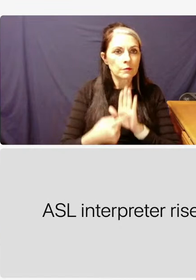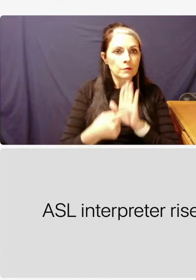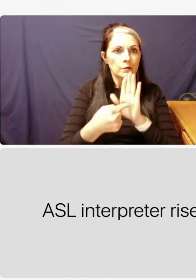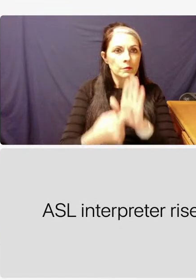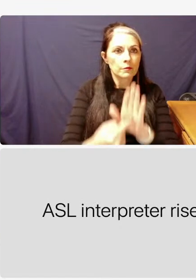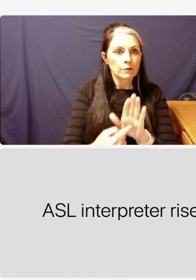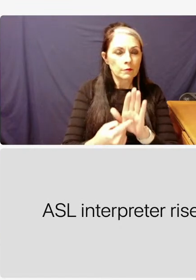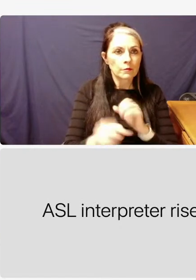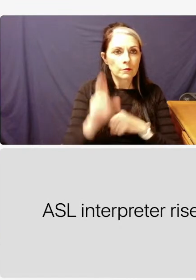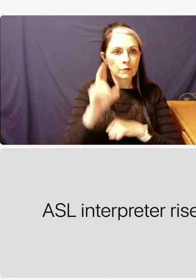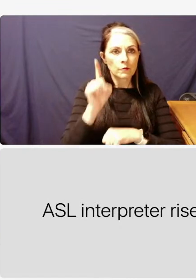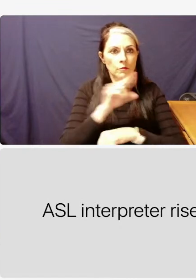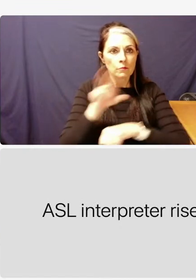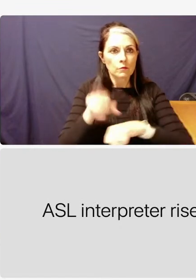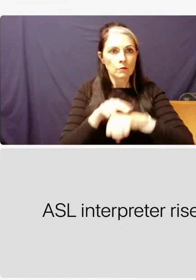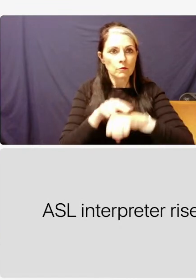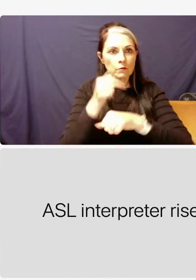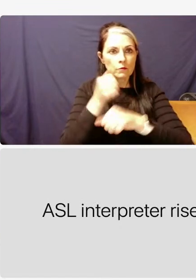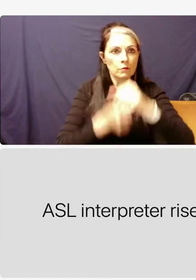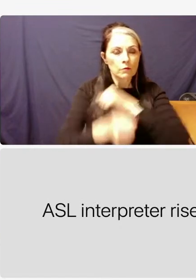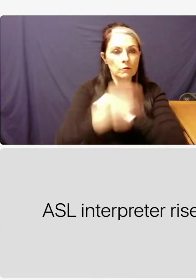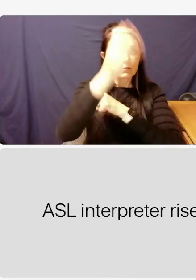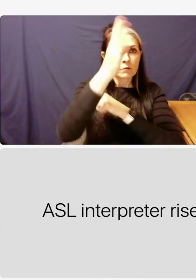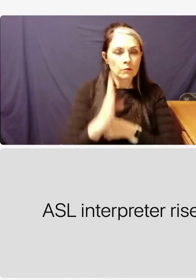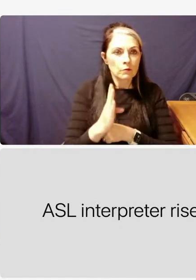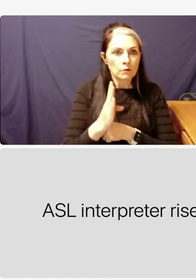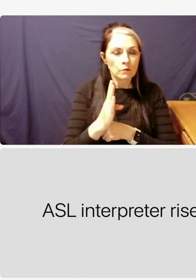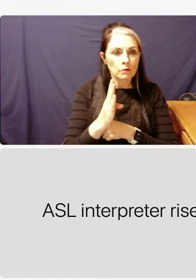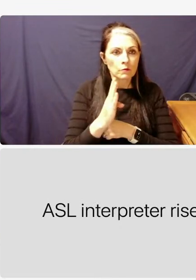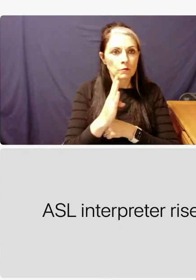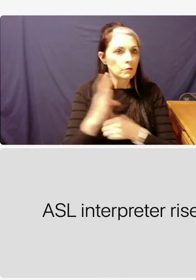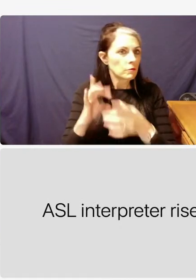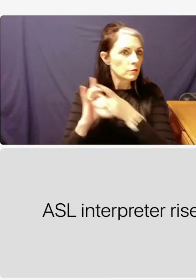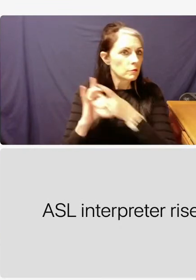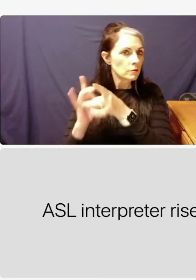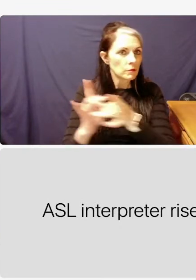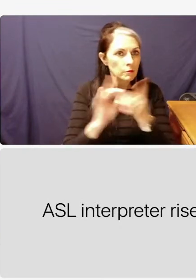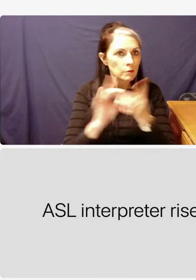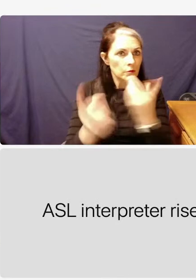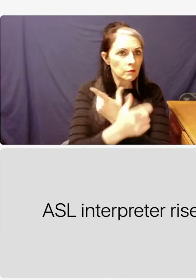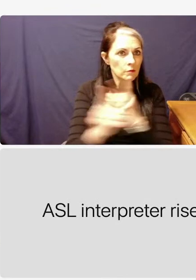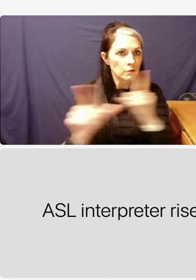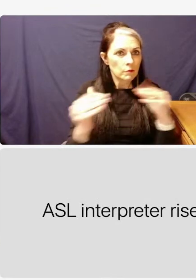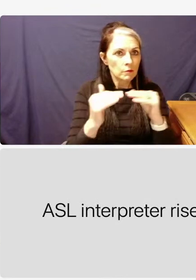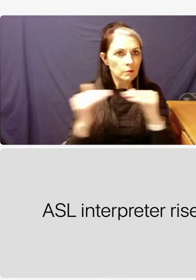under god indivisible with liberty and justice for all